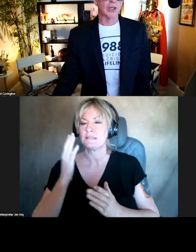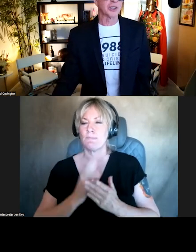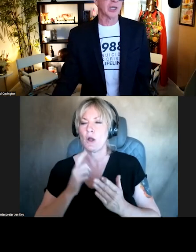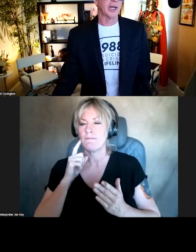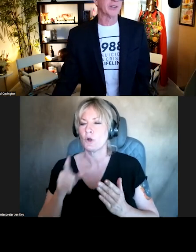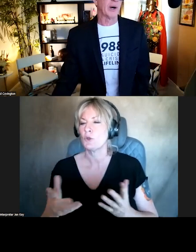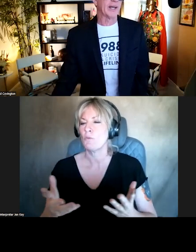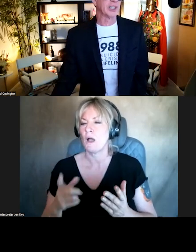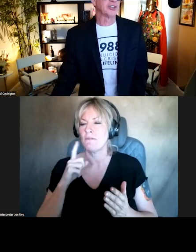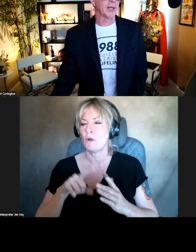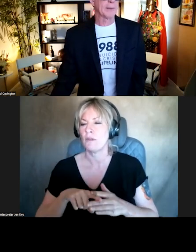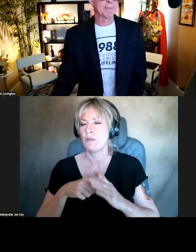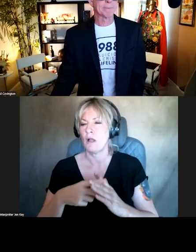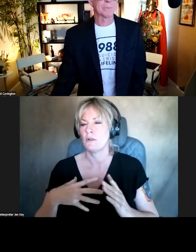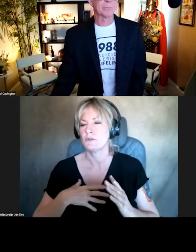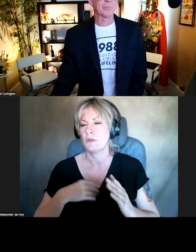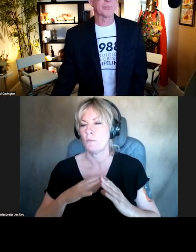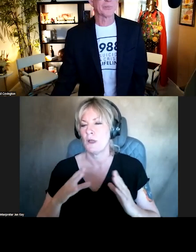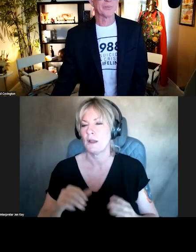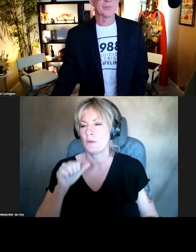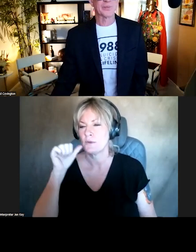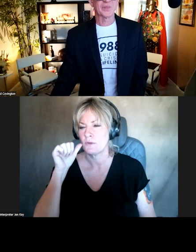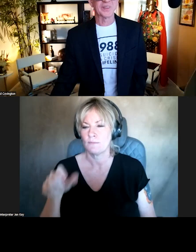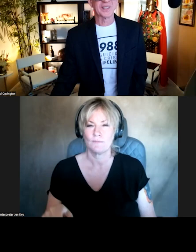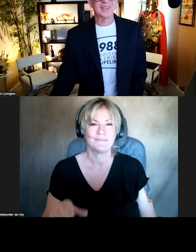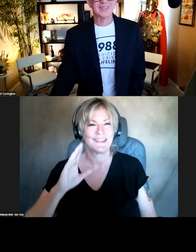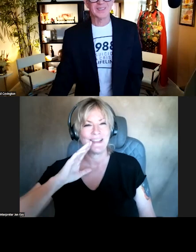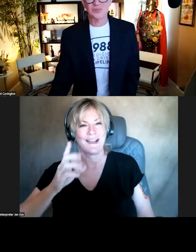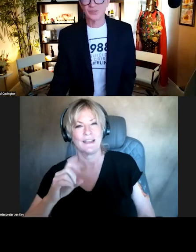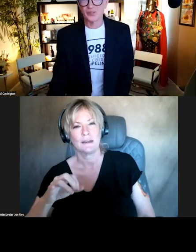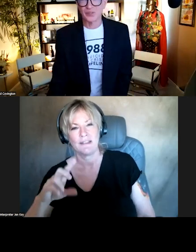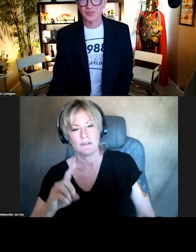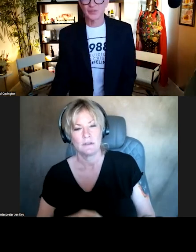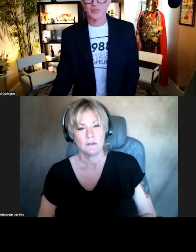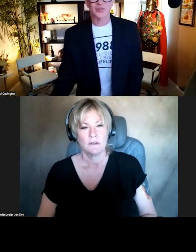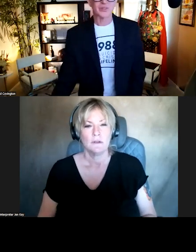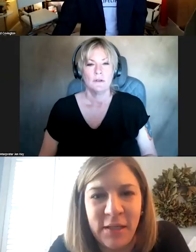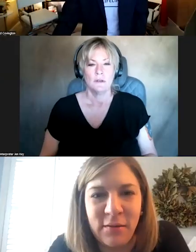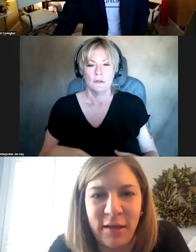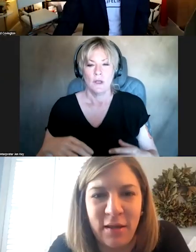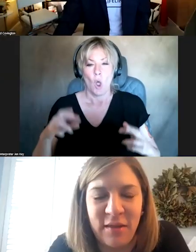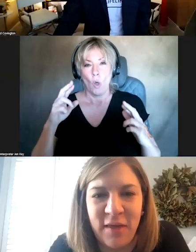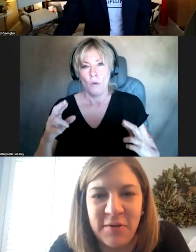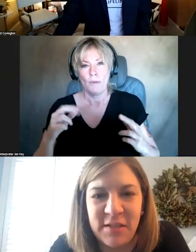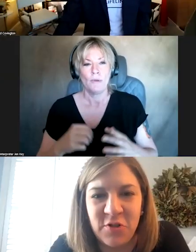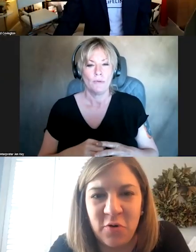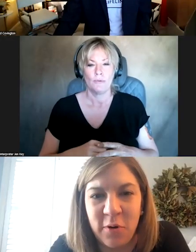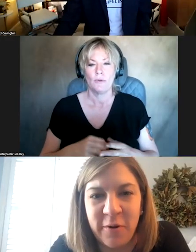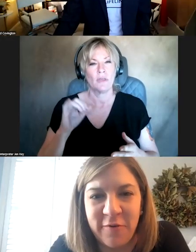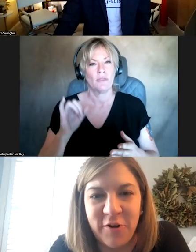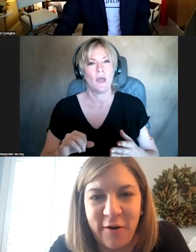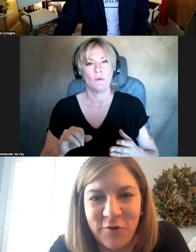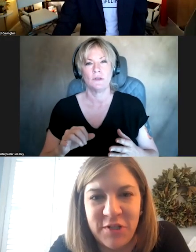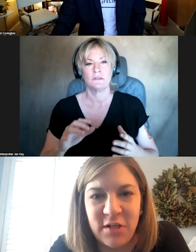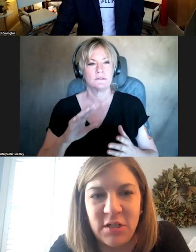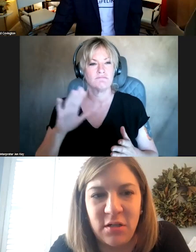this launch at the White House yesterday? Oh, hi, David. Hope. I mean, I think that was such a core part